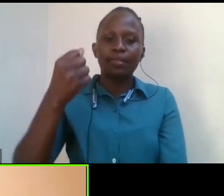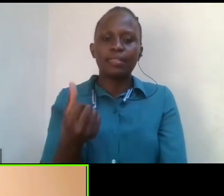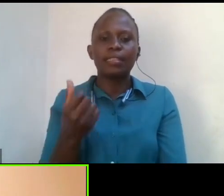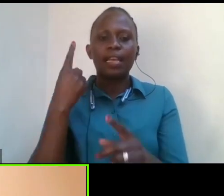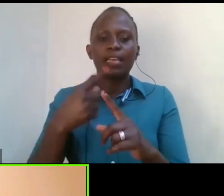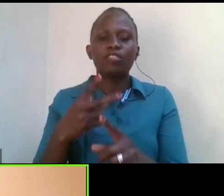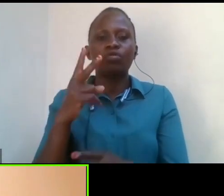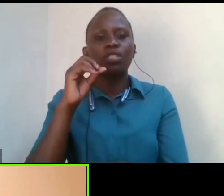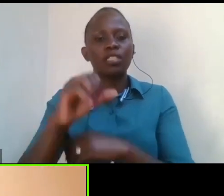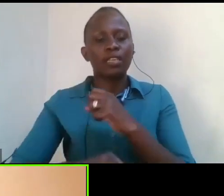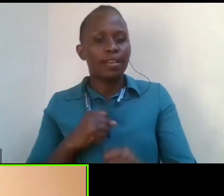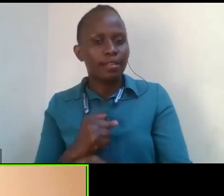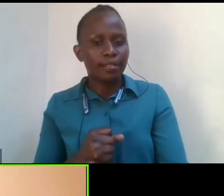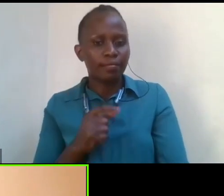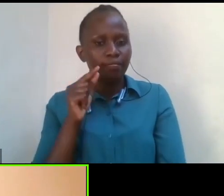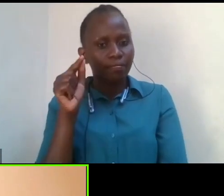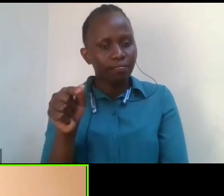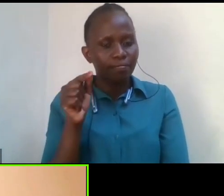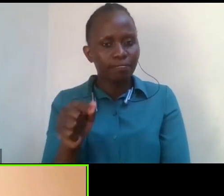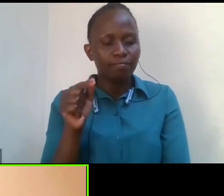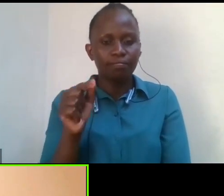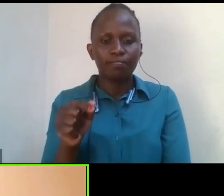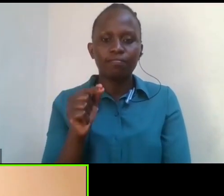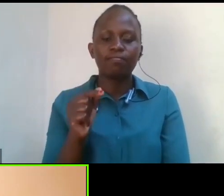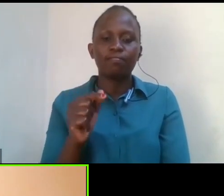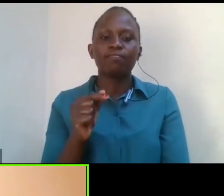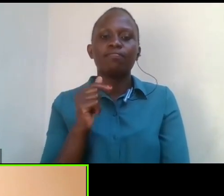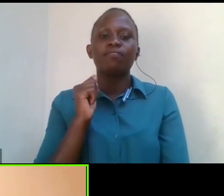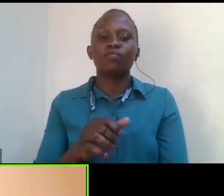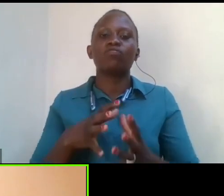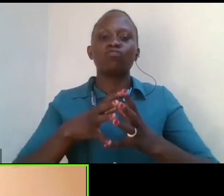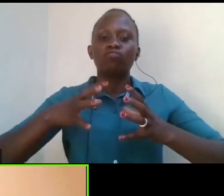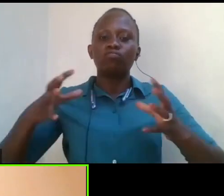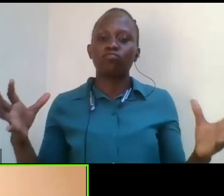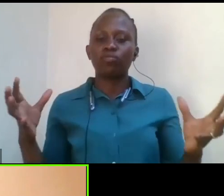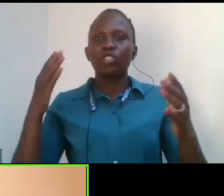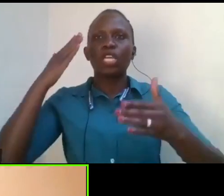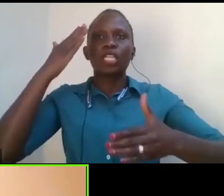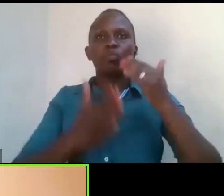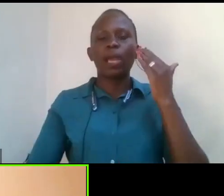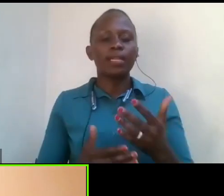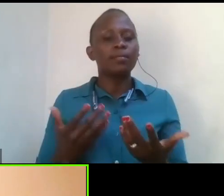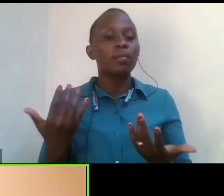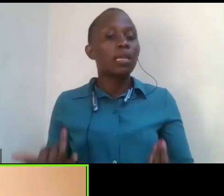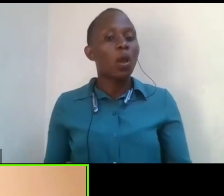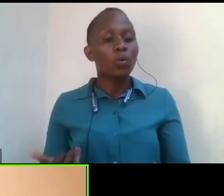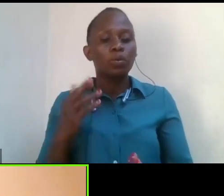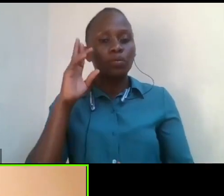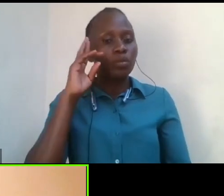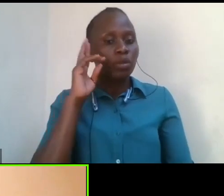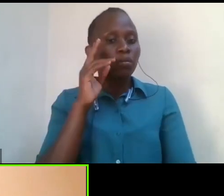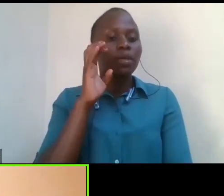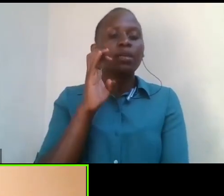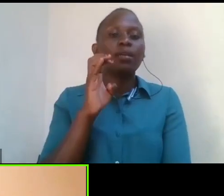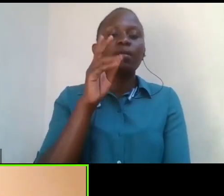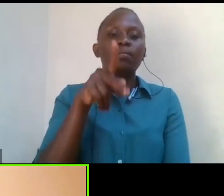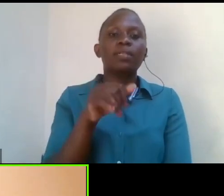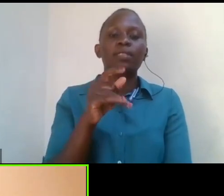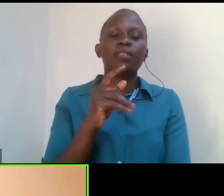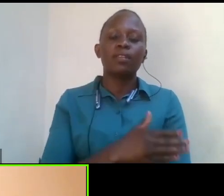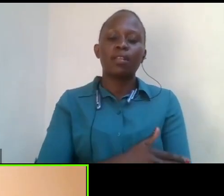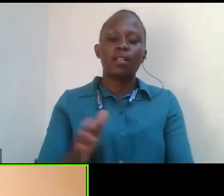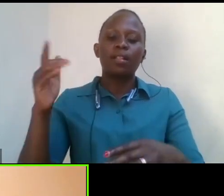can calculate that would have actually expired by now. Remember, patents are also time bound. 20